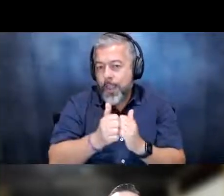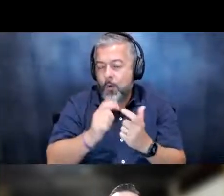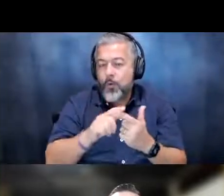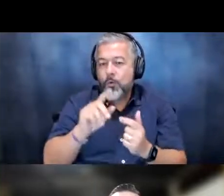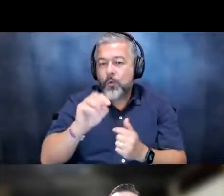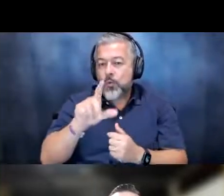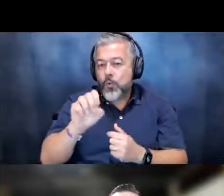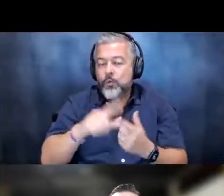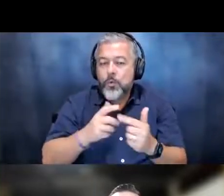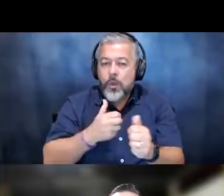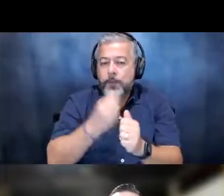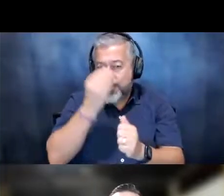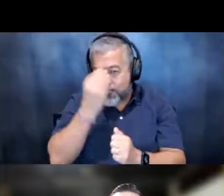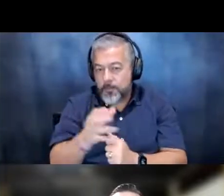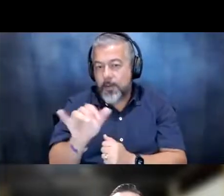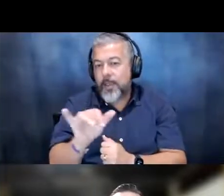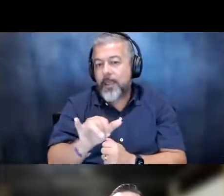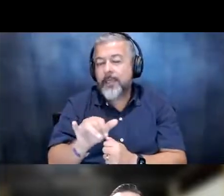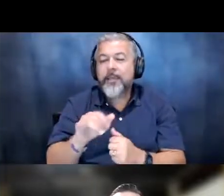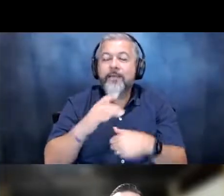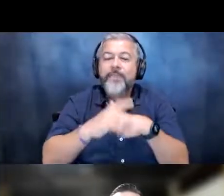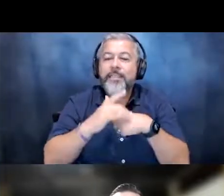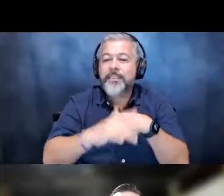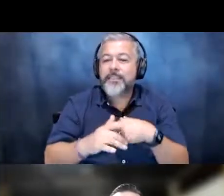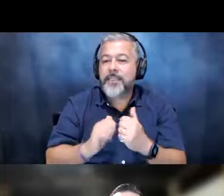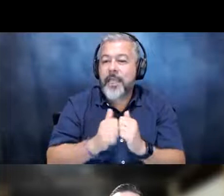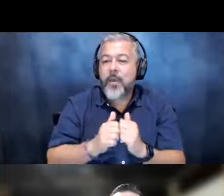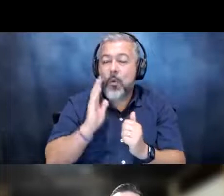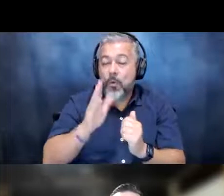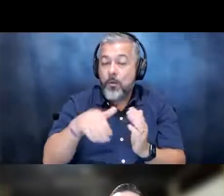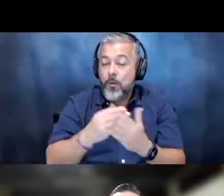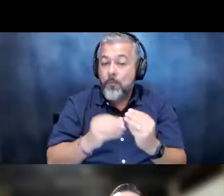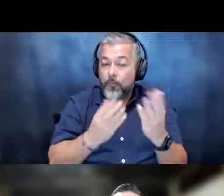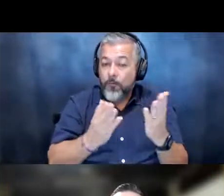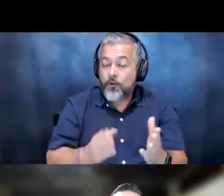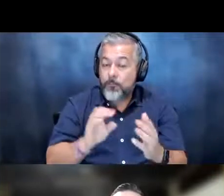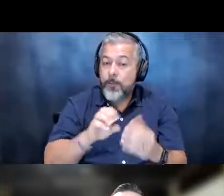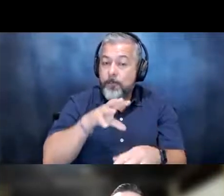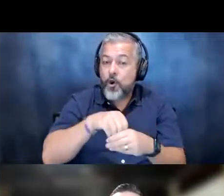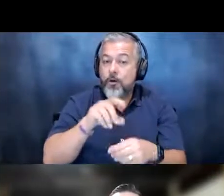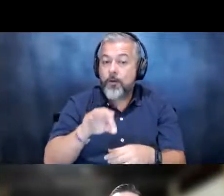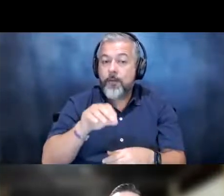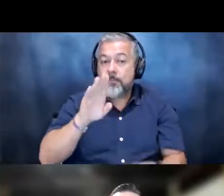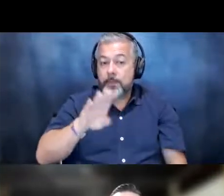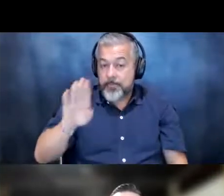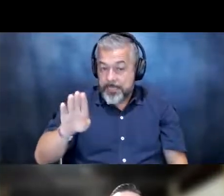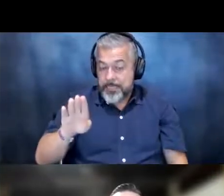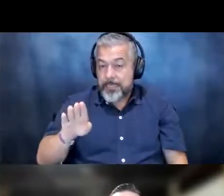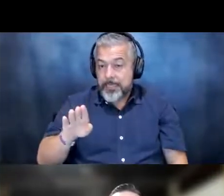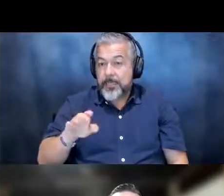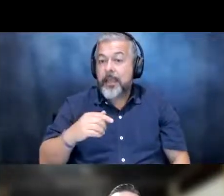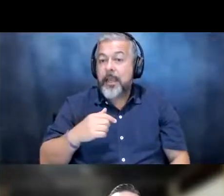update information such as their vacancies? Will all providers be a part of BB, which I'm expecting